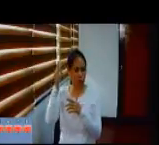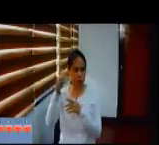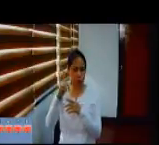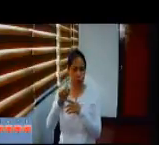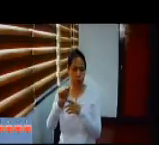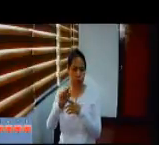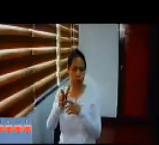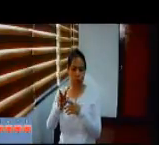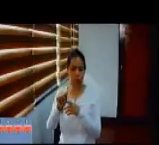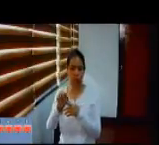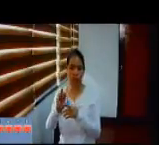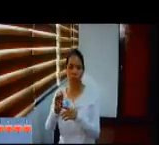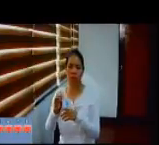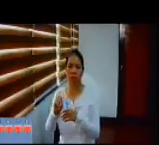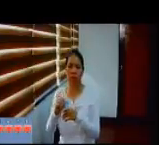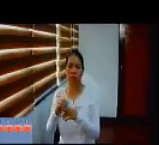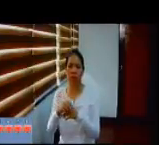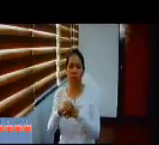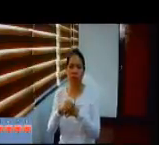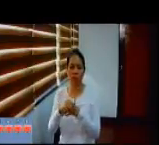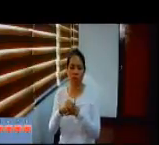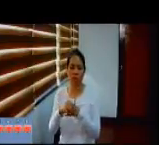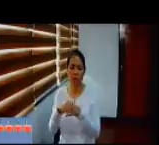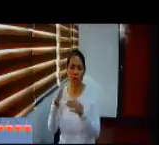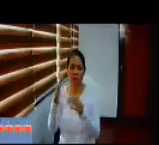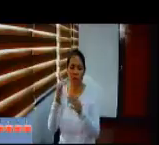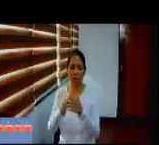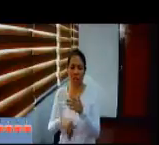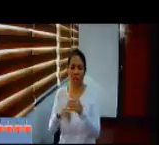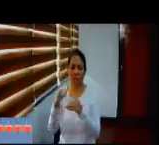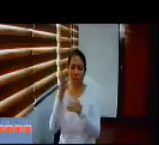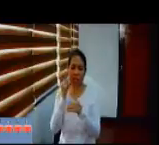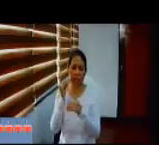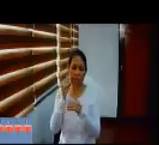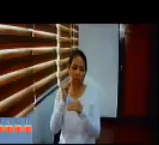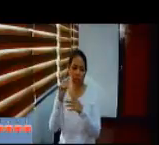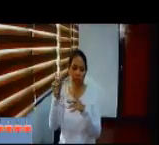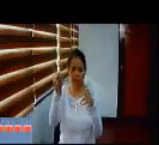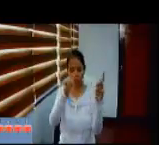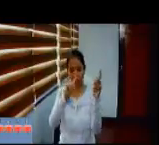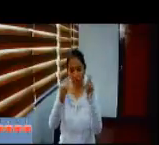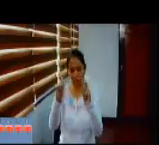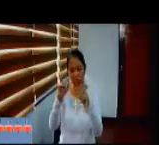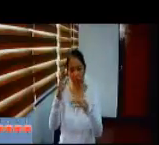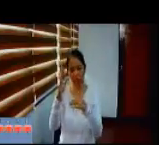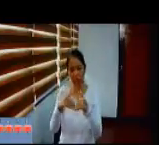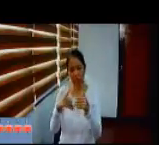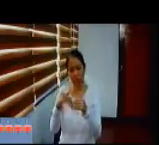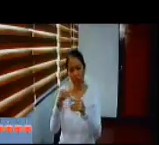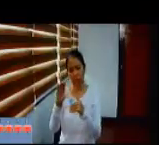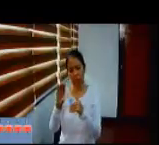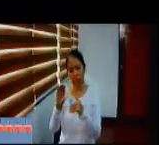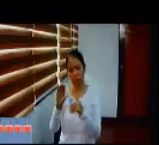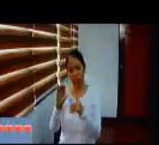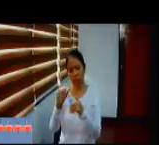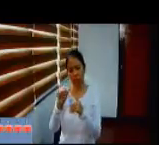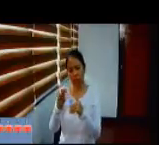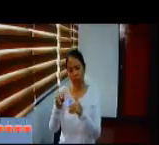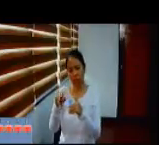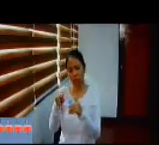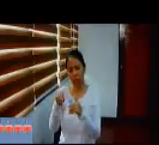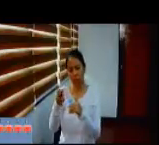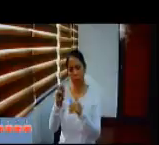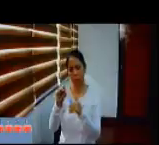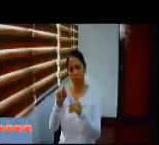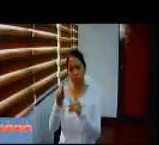Compostela Valley or Davao del Sur when the wind has already abated? But I was